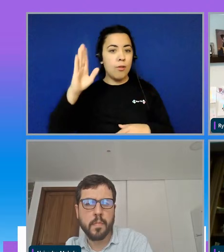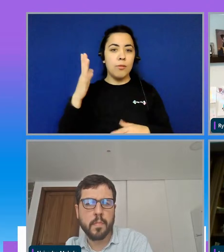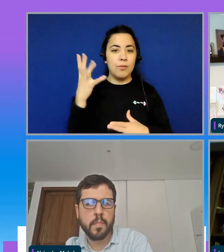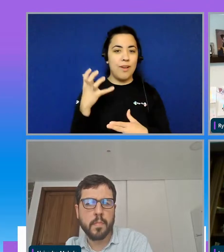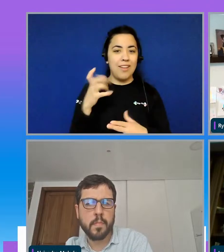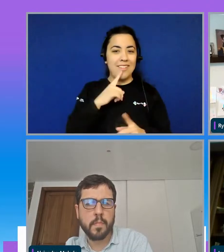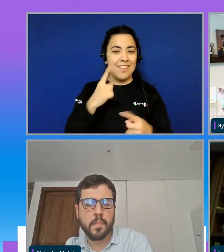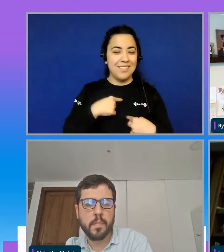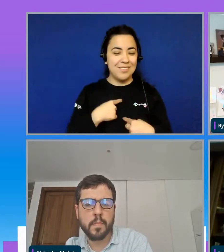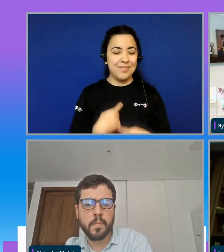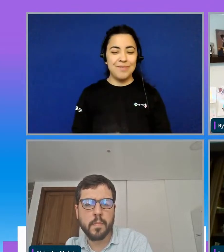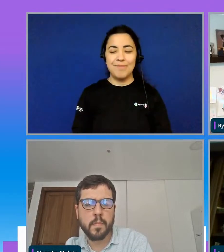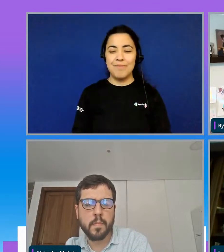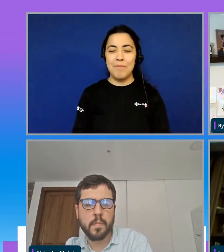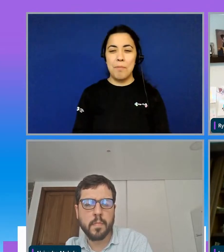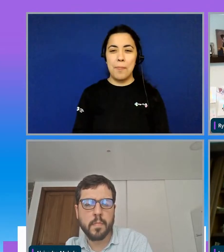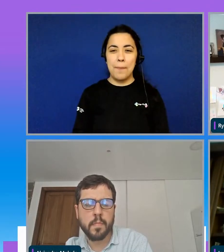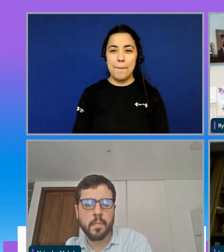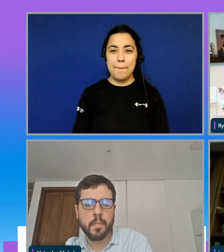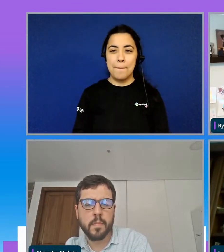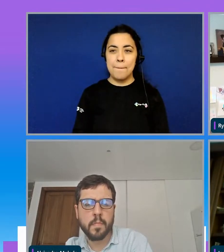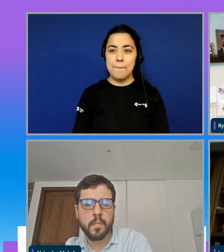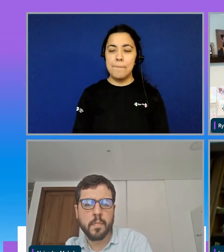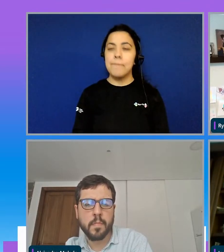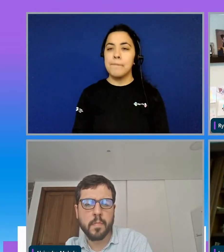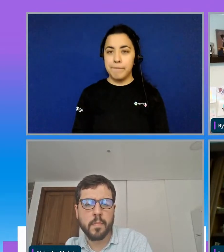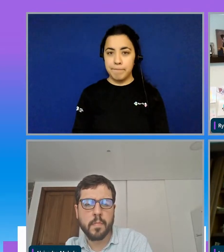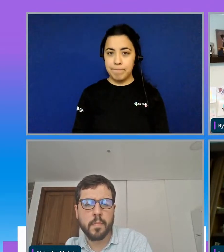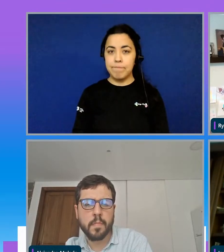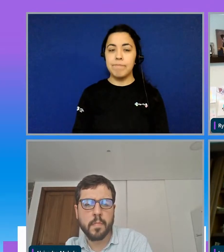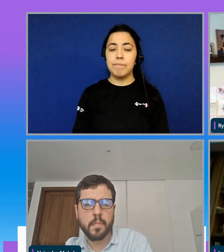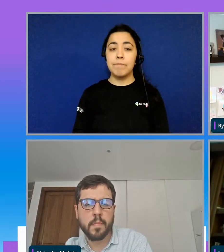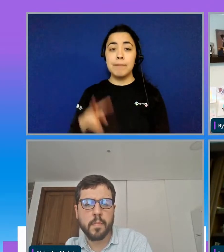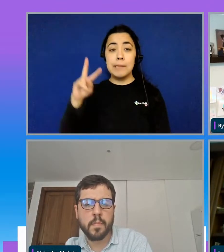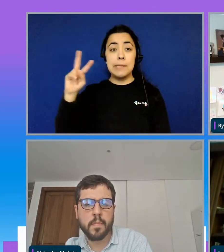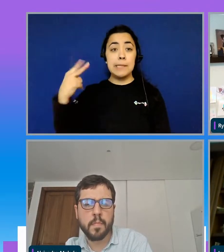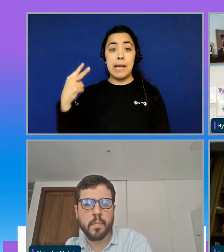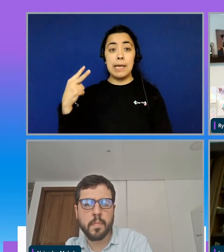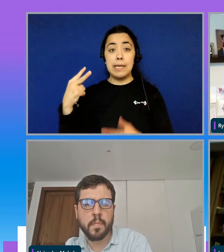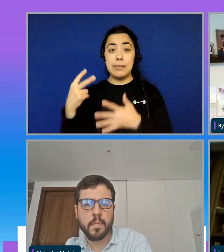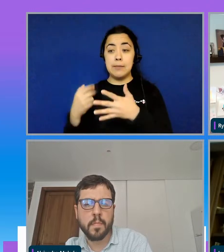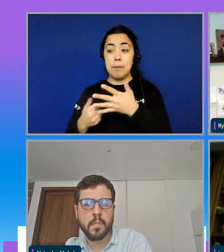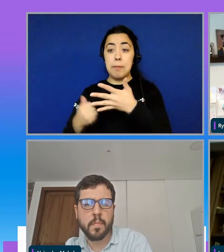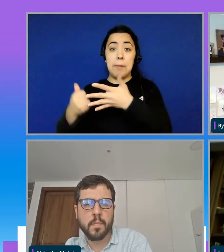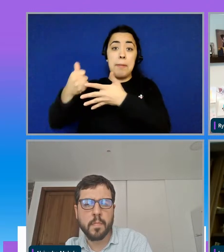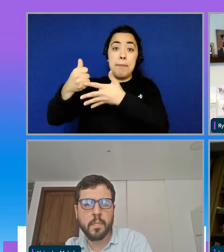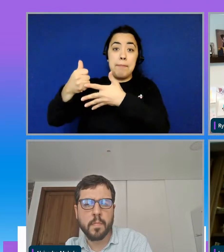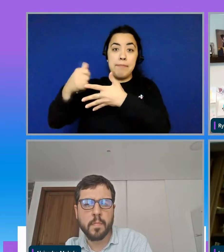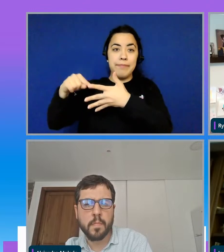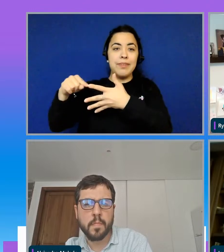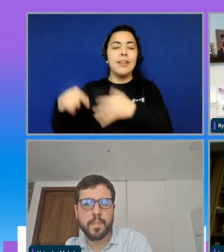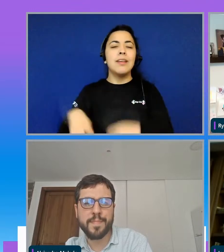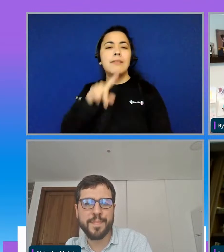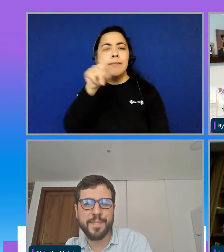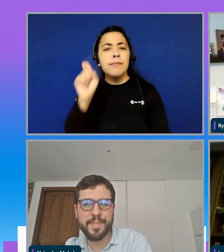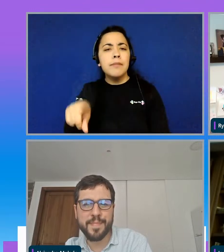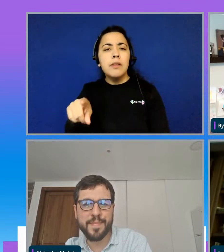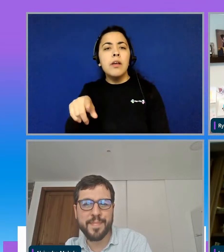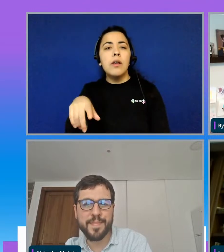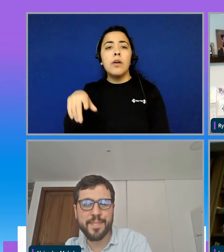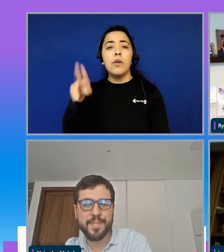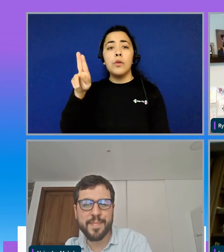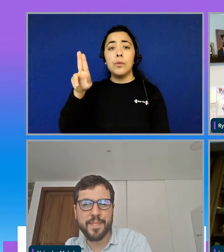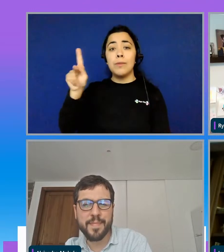answer. Okay, next most popular question. What can the UK expect on this since leaving the